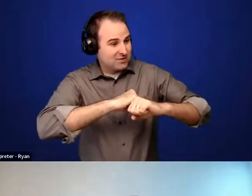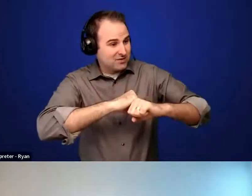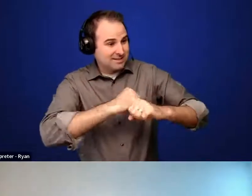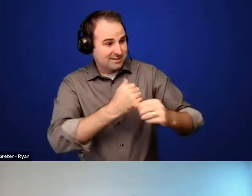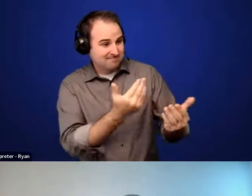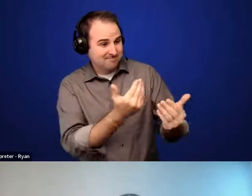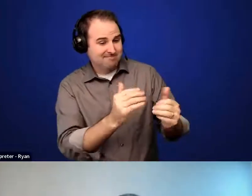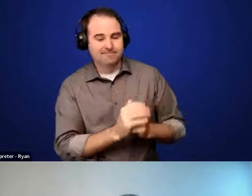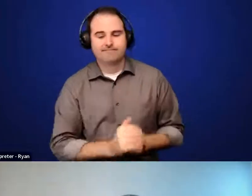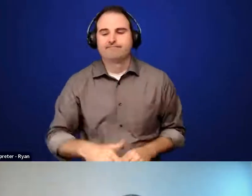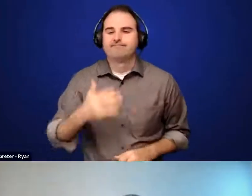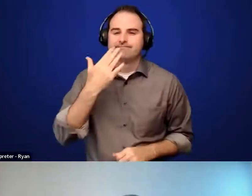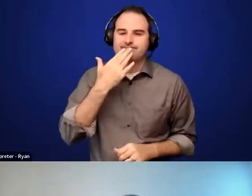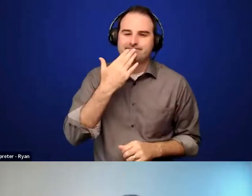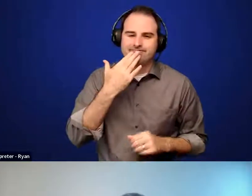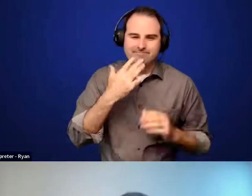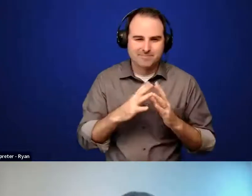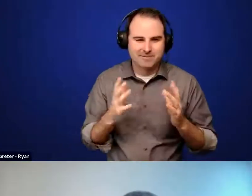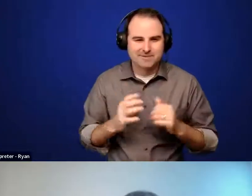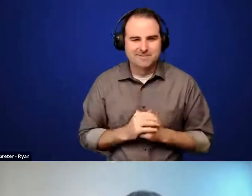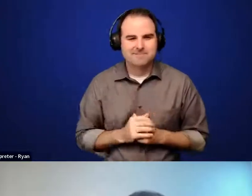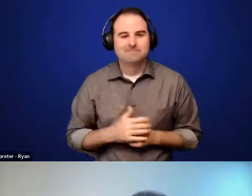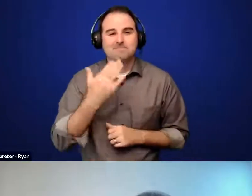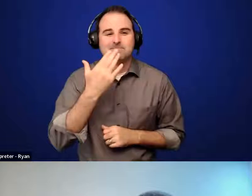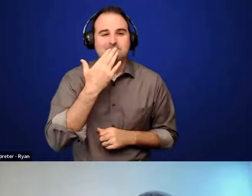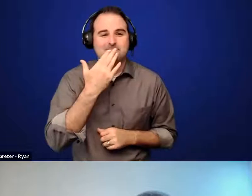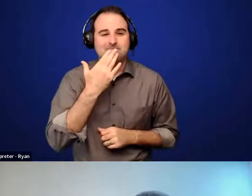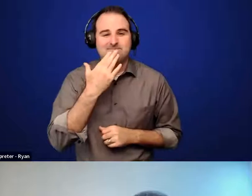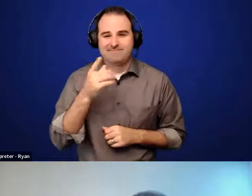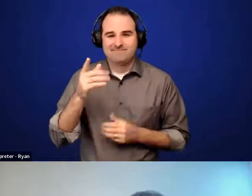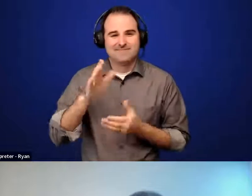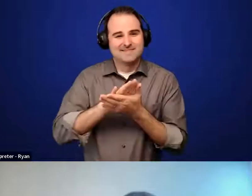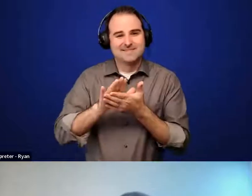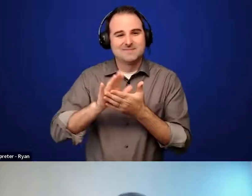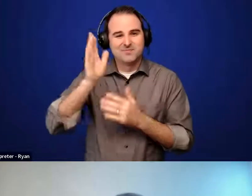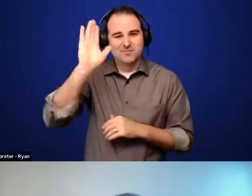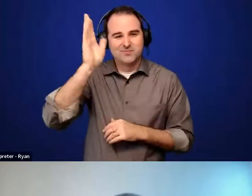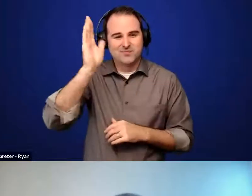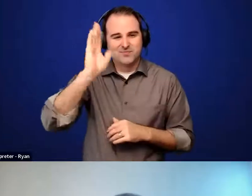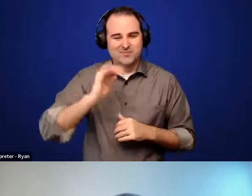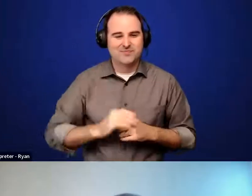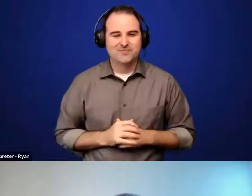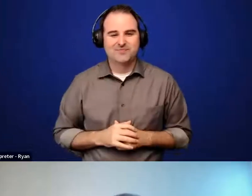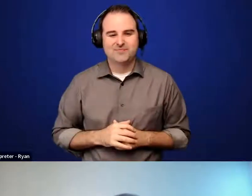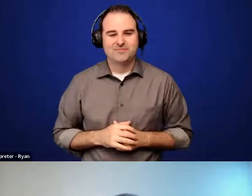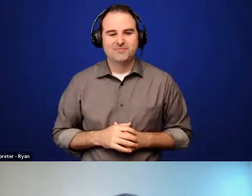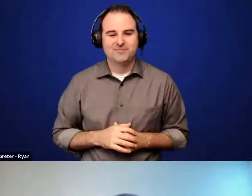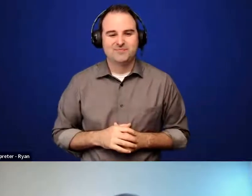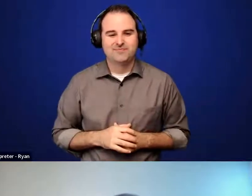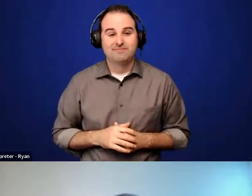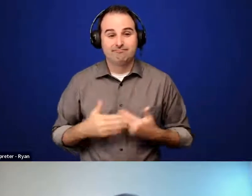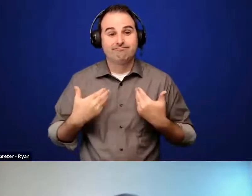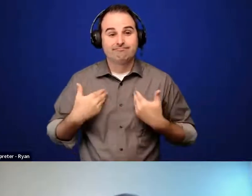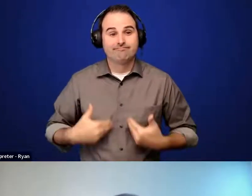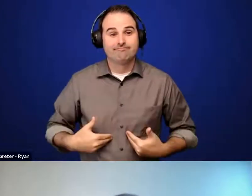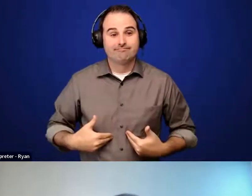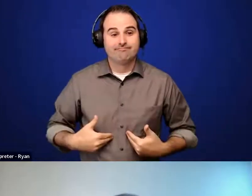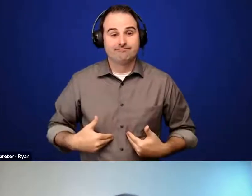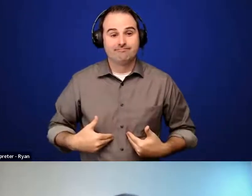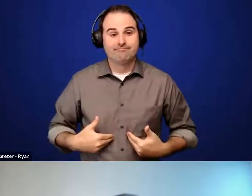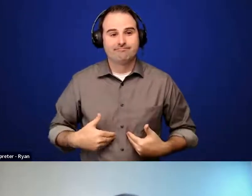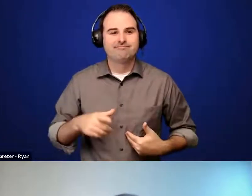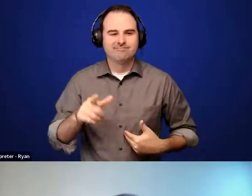Thank you very much, Brittany, and thanks also for the nice presentation. So I am working, you've